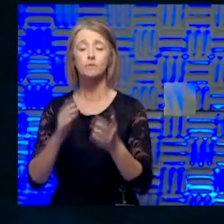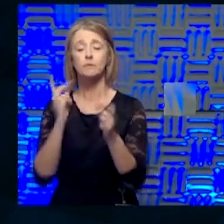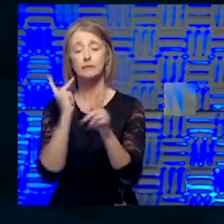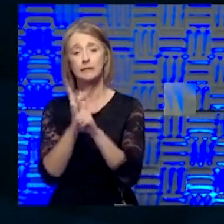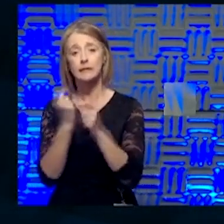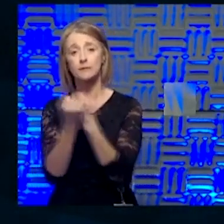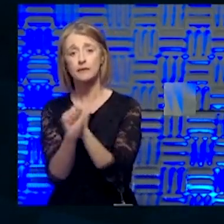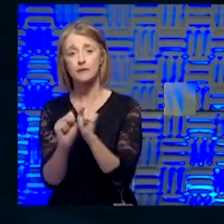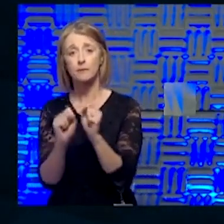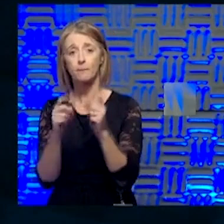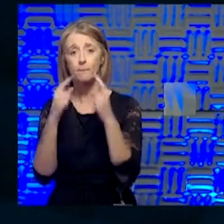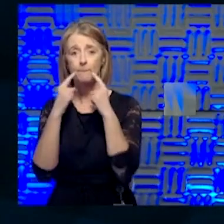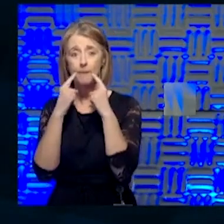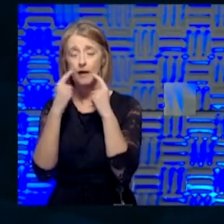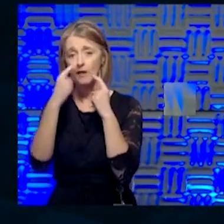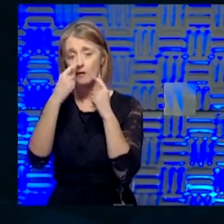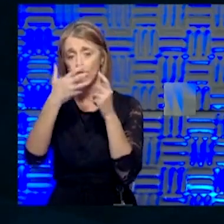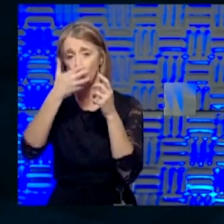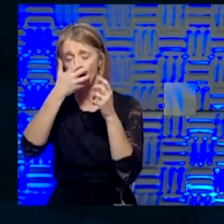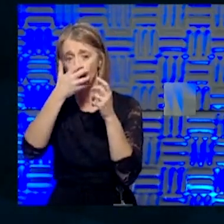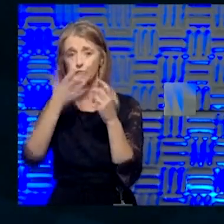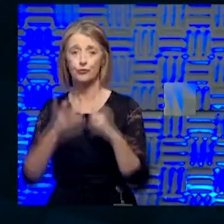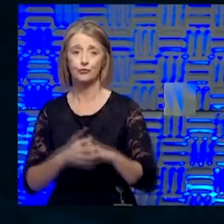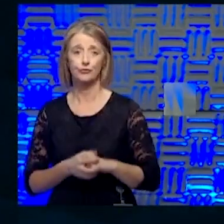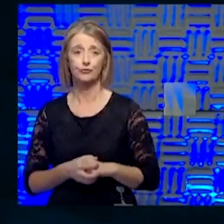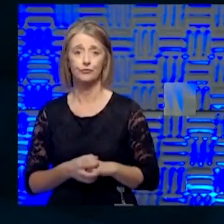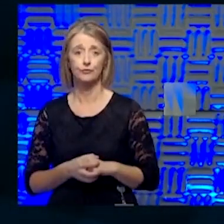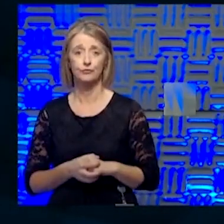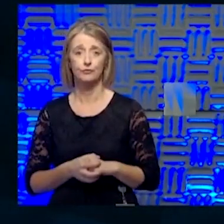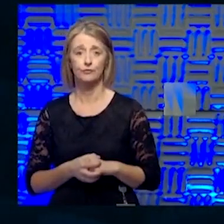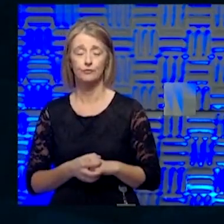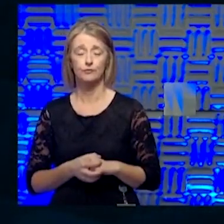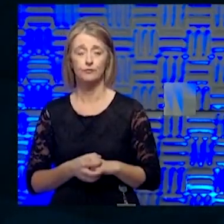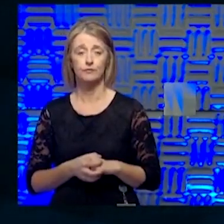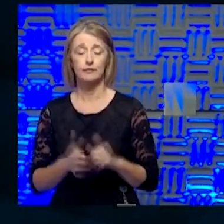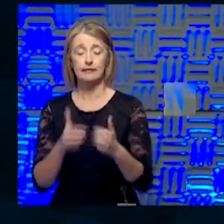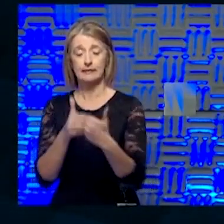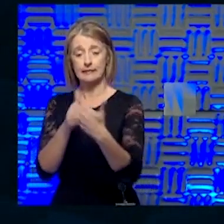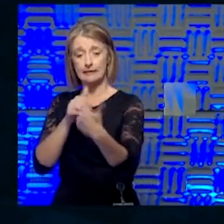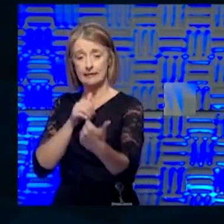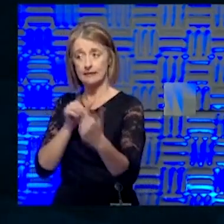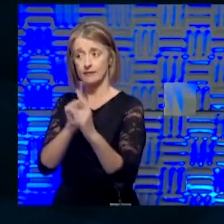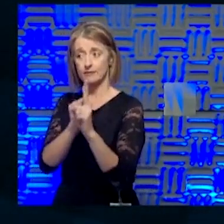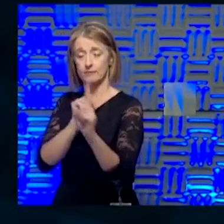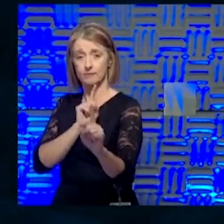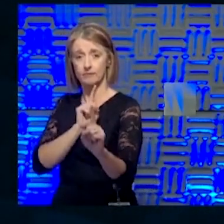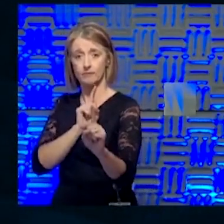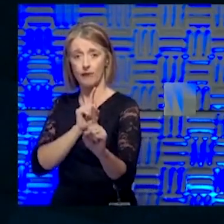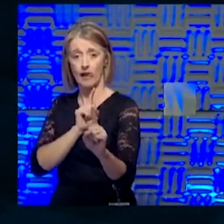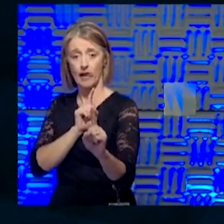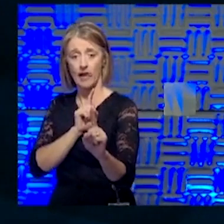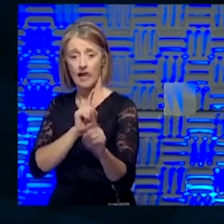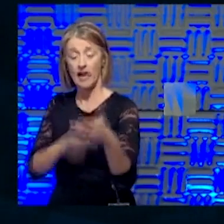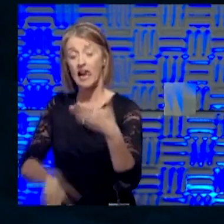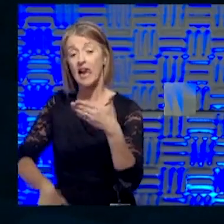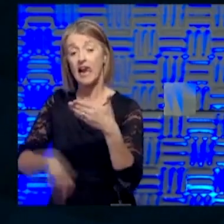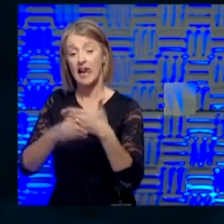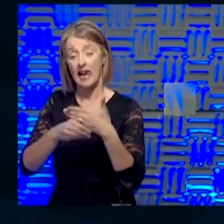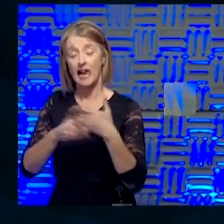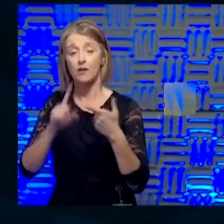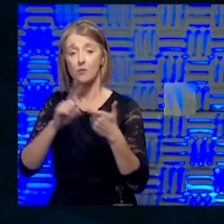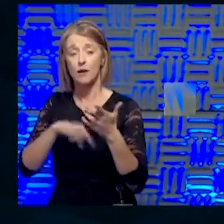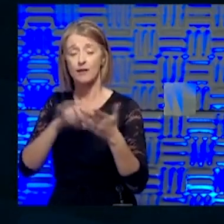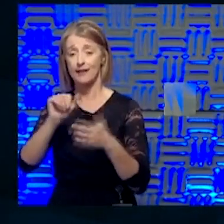safe, keep our mouths and nose covered, distancing, the same thing. I piggyback after